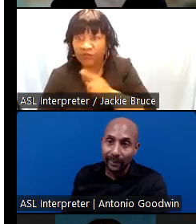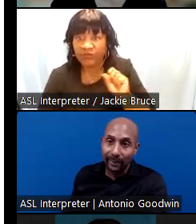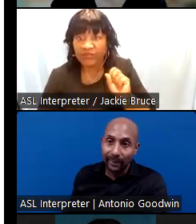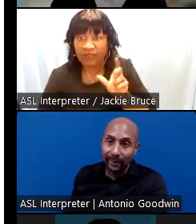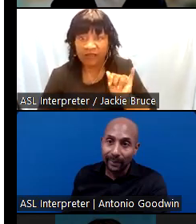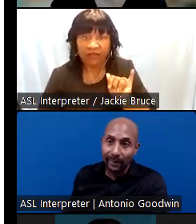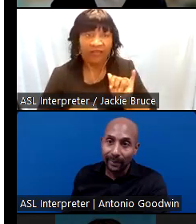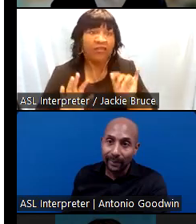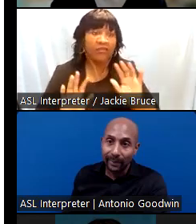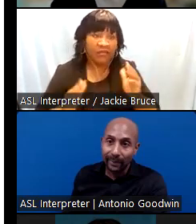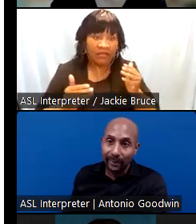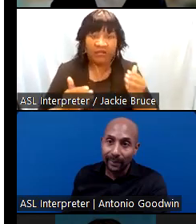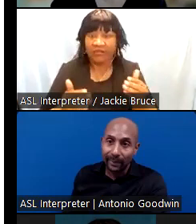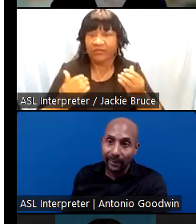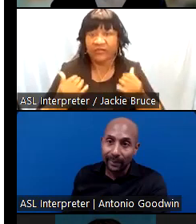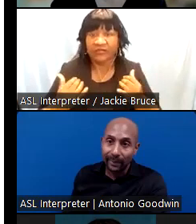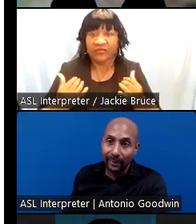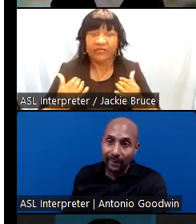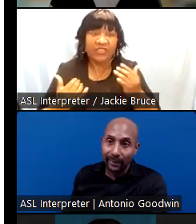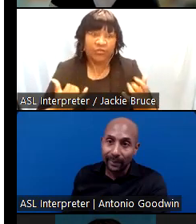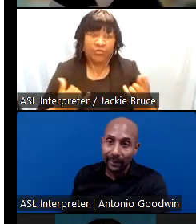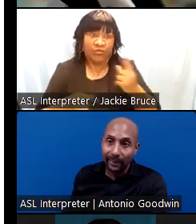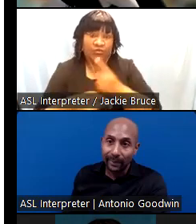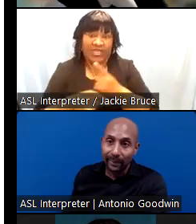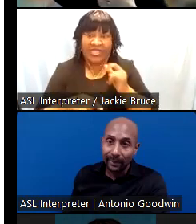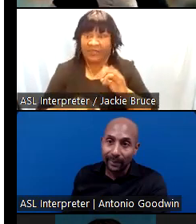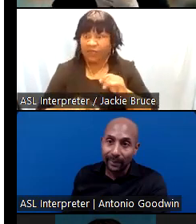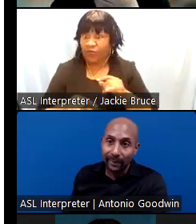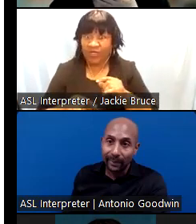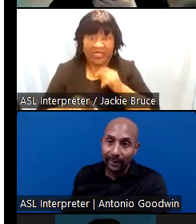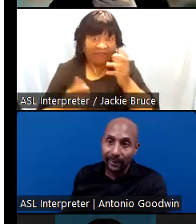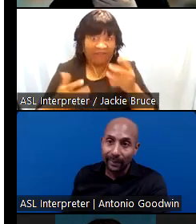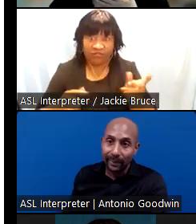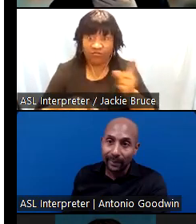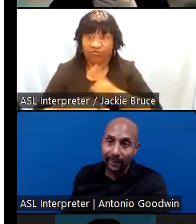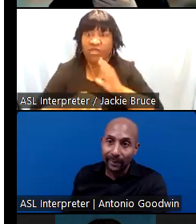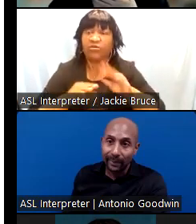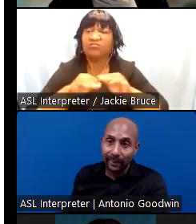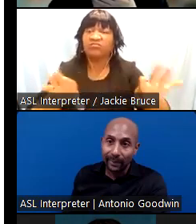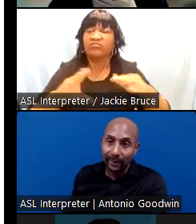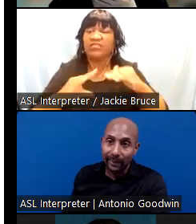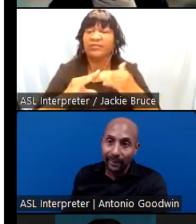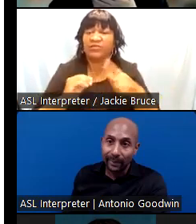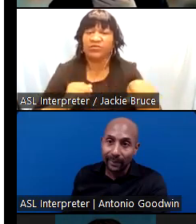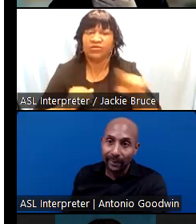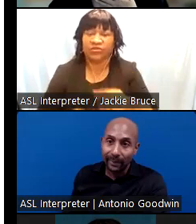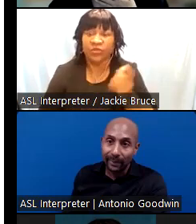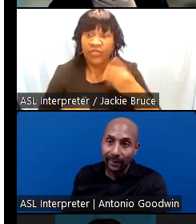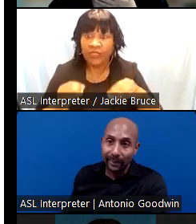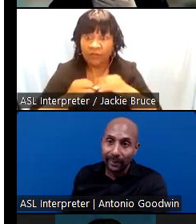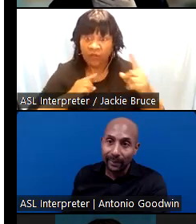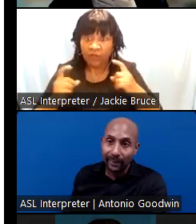And Debbie, if we can't find it today, we'll go ahead and send it out when we send out the email. All right, any